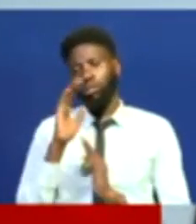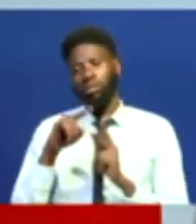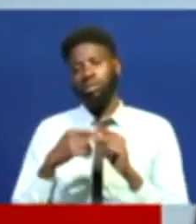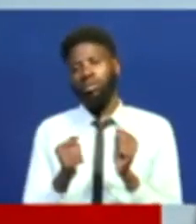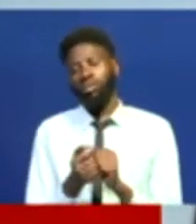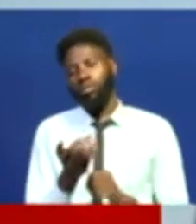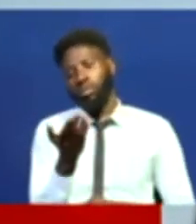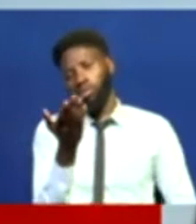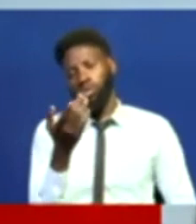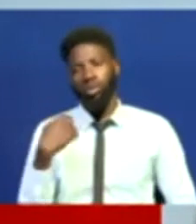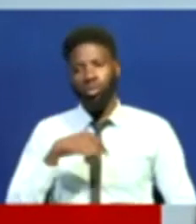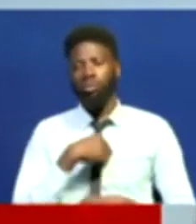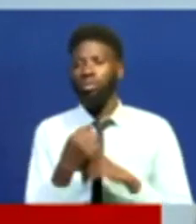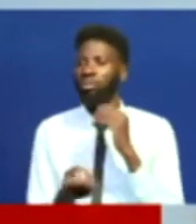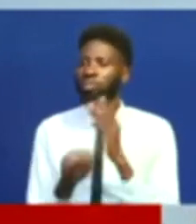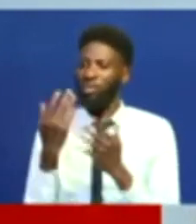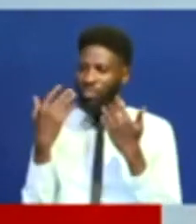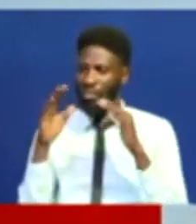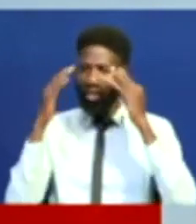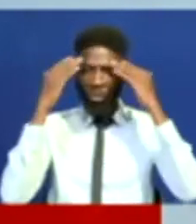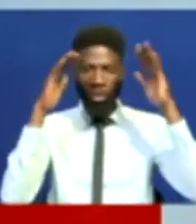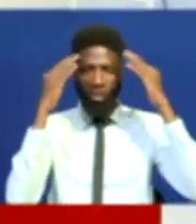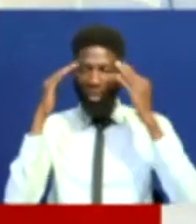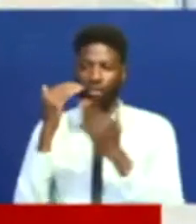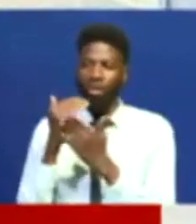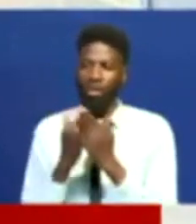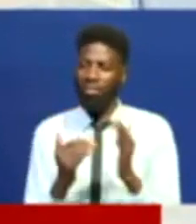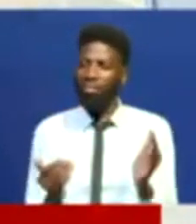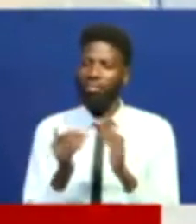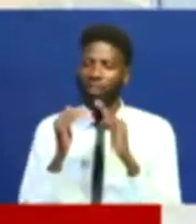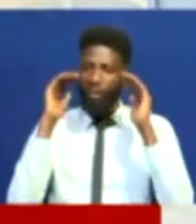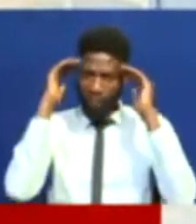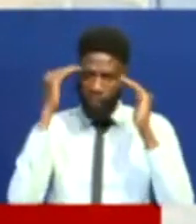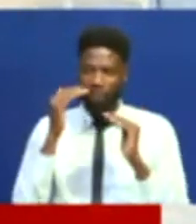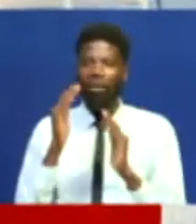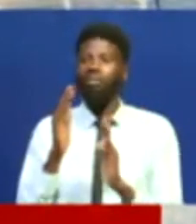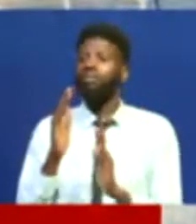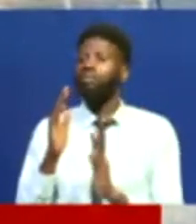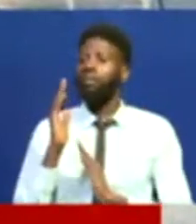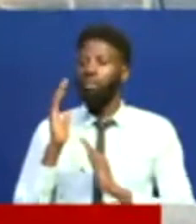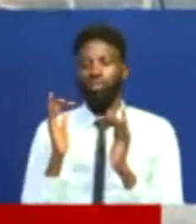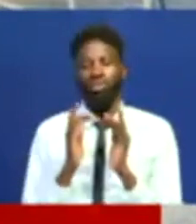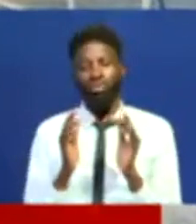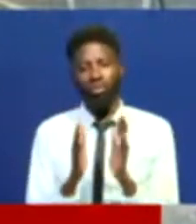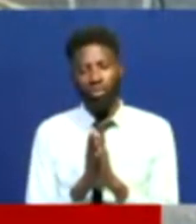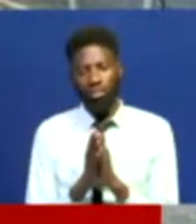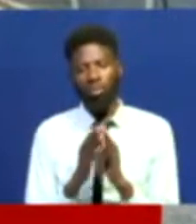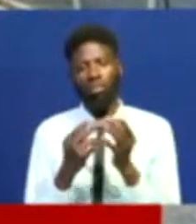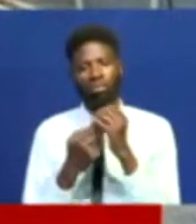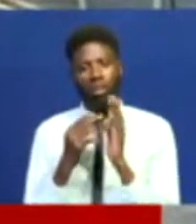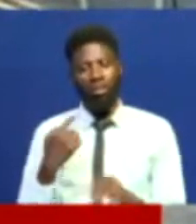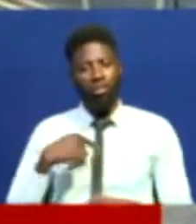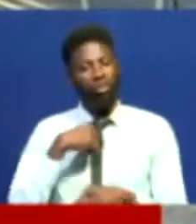out a lot of awareness programs on cybersecurity in collaboration with these partners. And we will continue